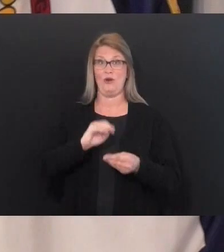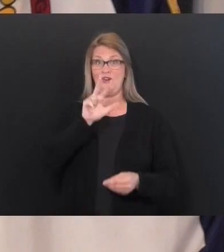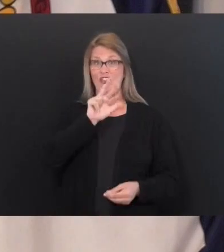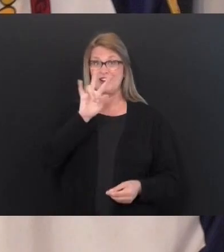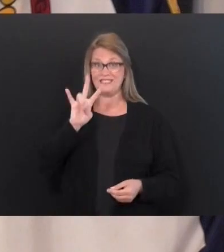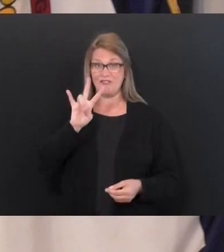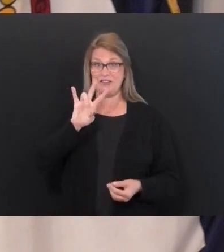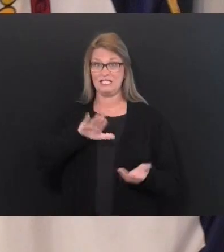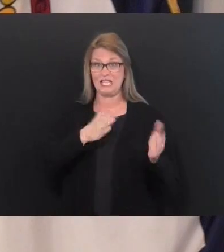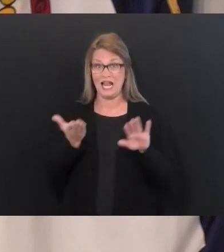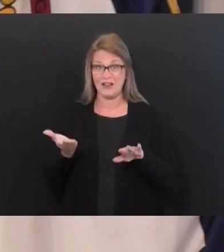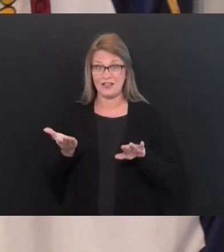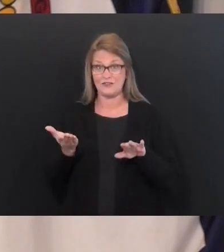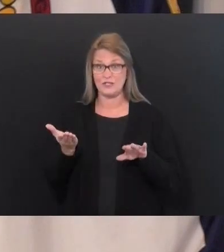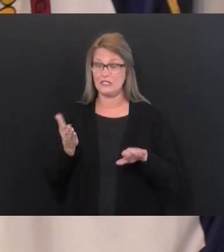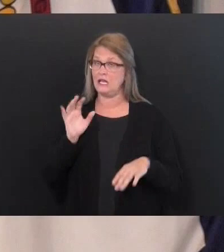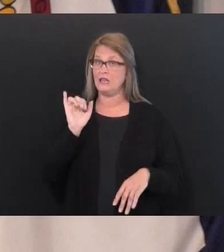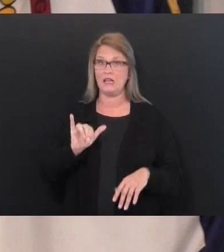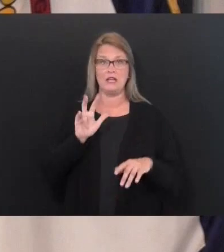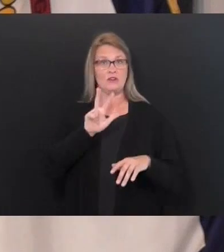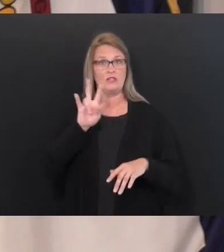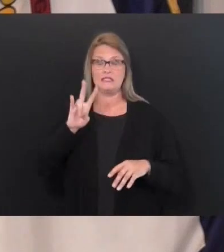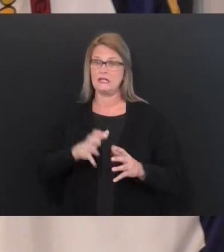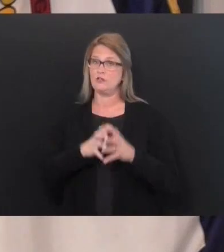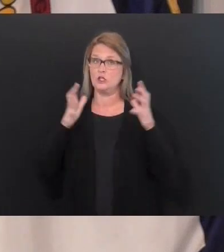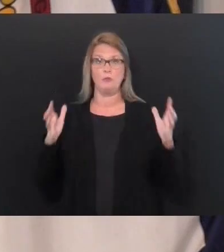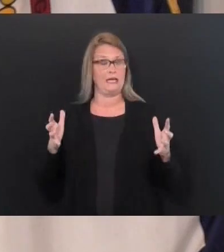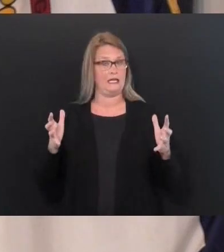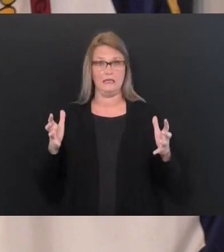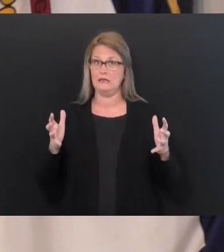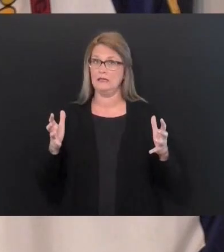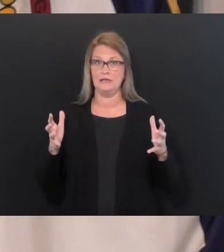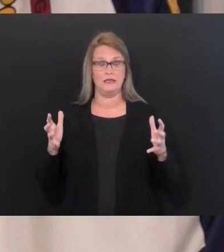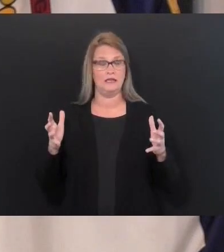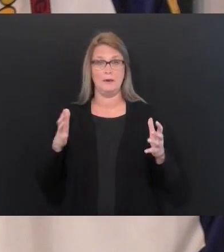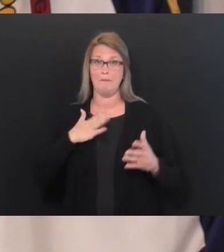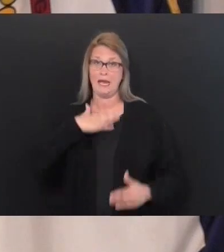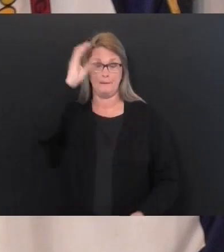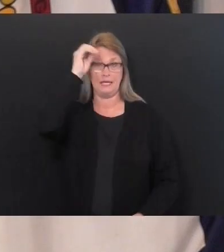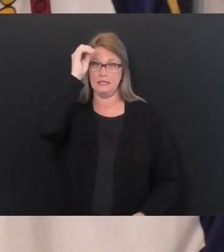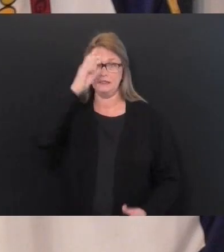over, it's 37 too many in my opinion. And